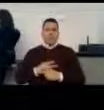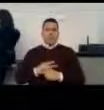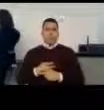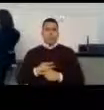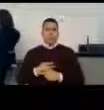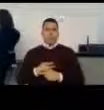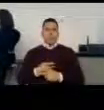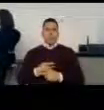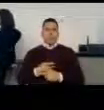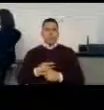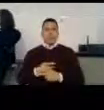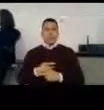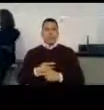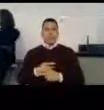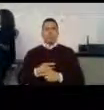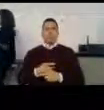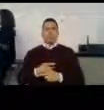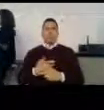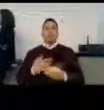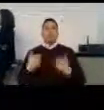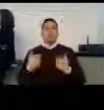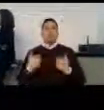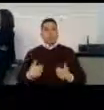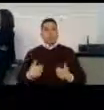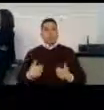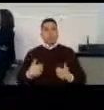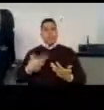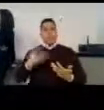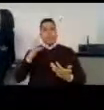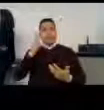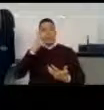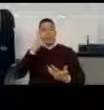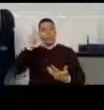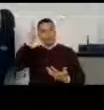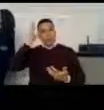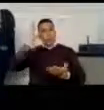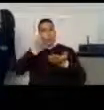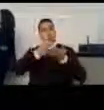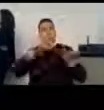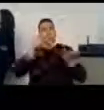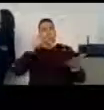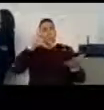intentional. And as a parent, as an advocate